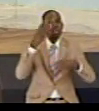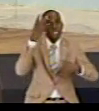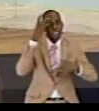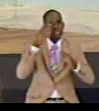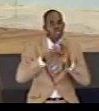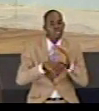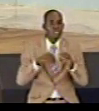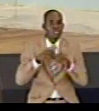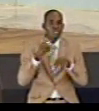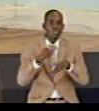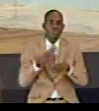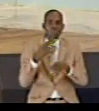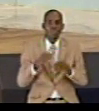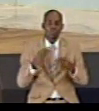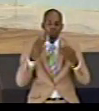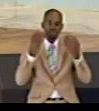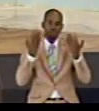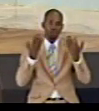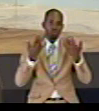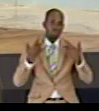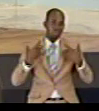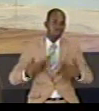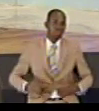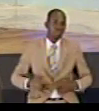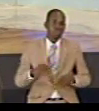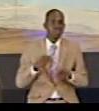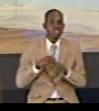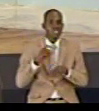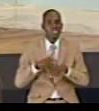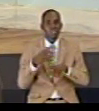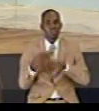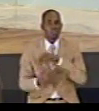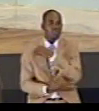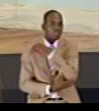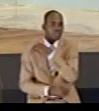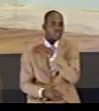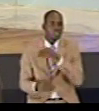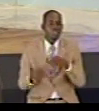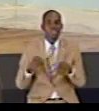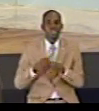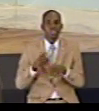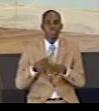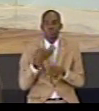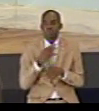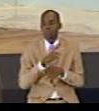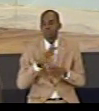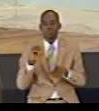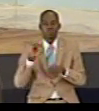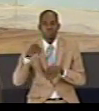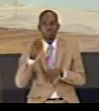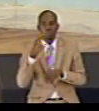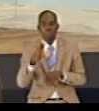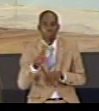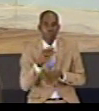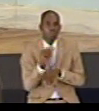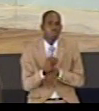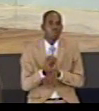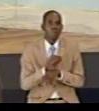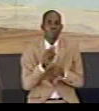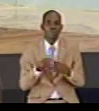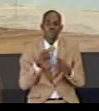of perplexity, in time of poverty, in time of joblessness. When you pour out your